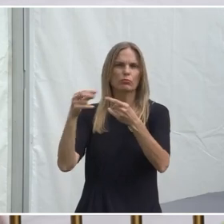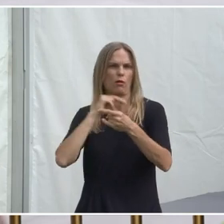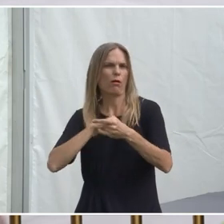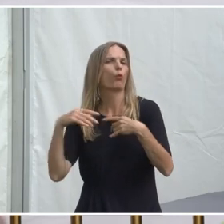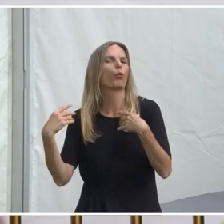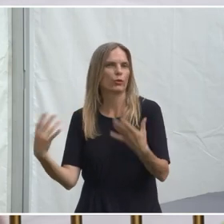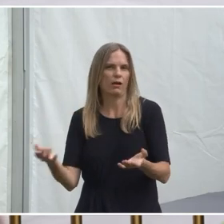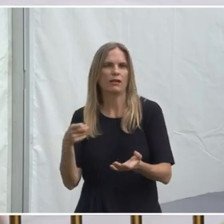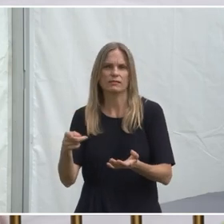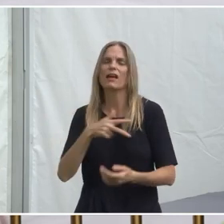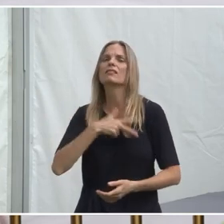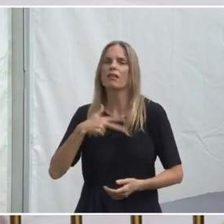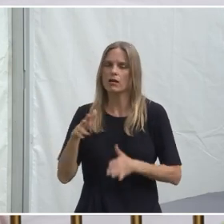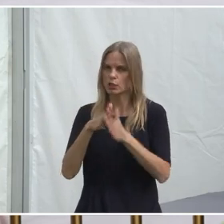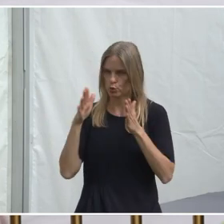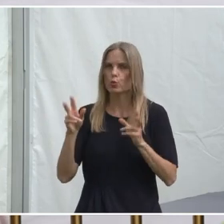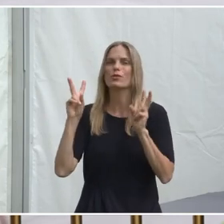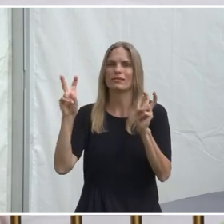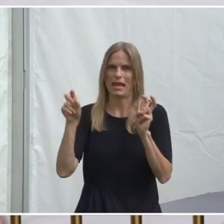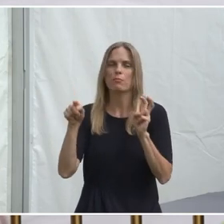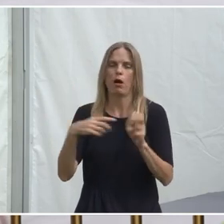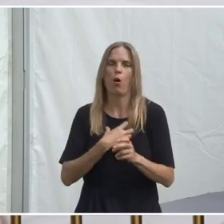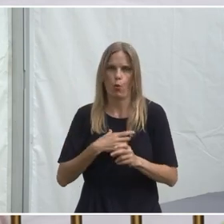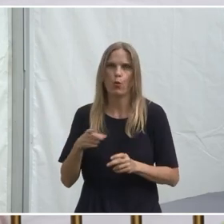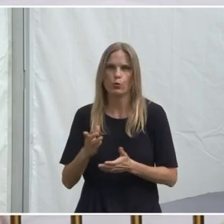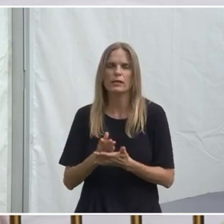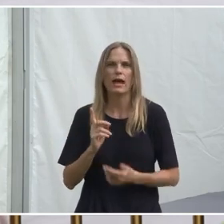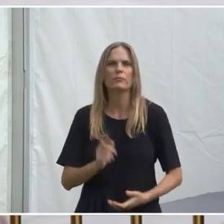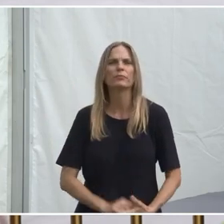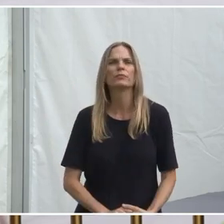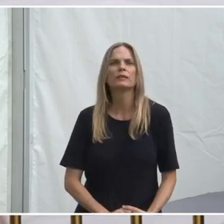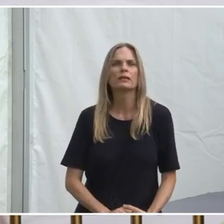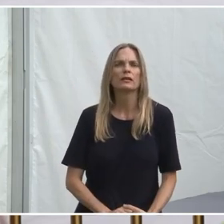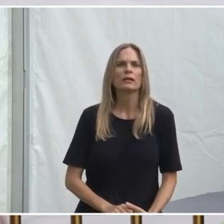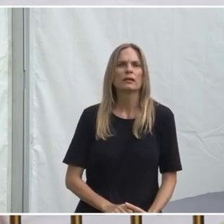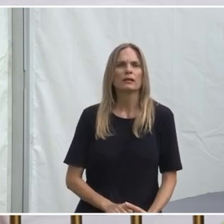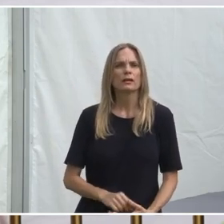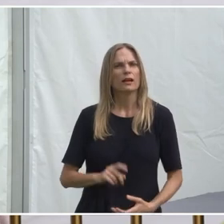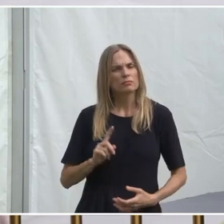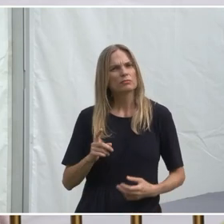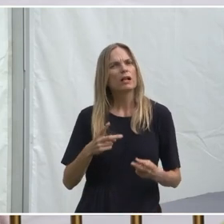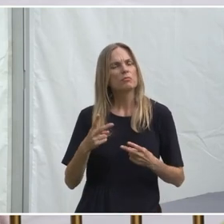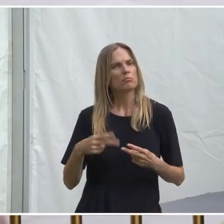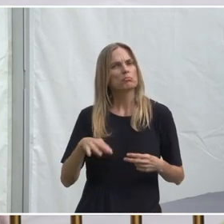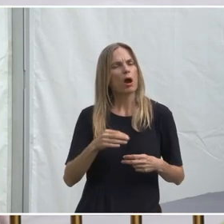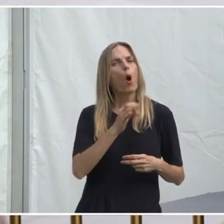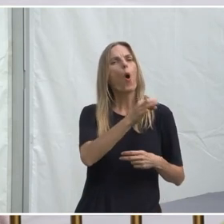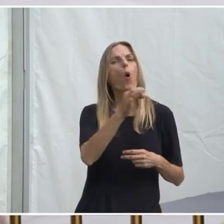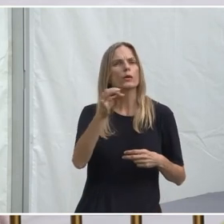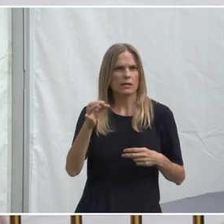Denmark. We did in our organizations, together with the three other organizations, we did a large